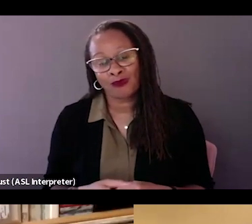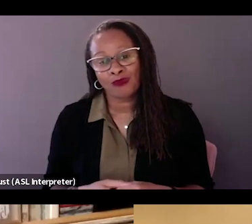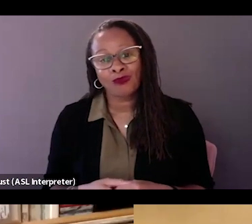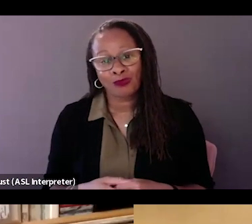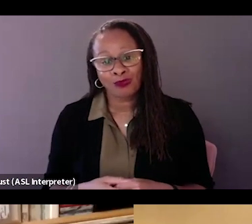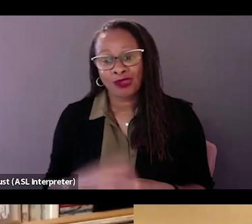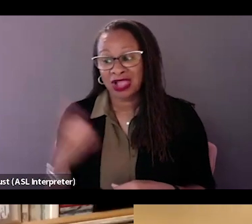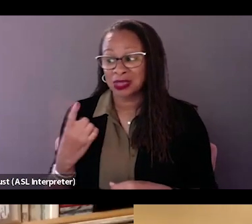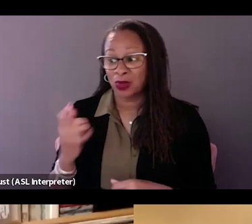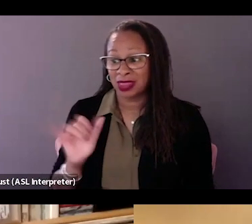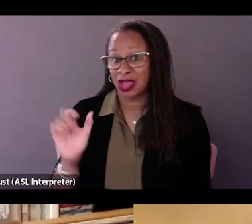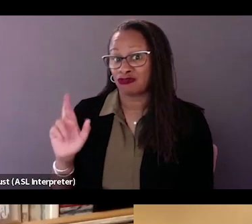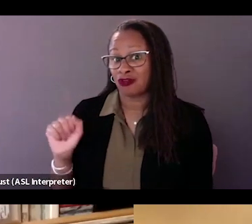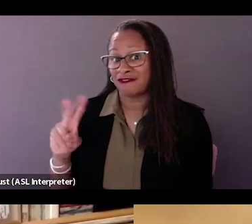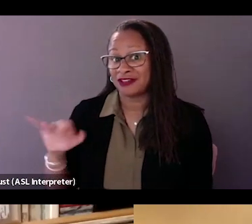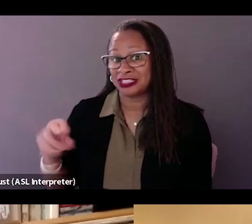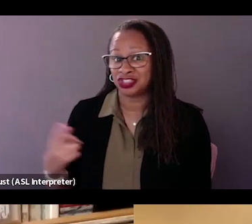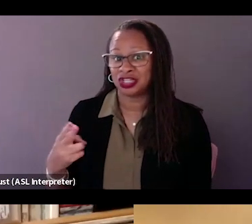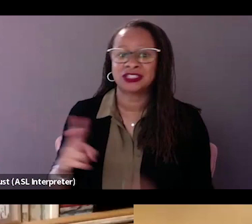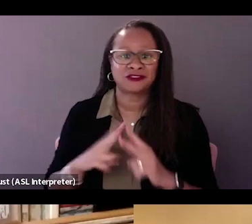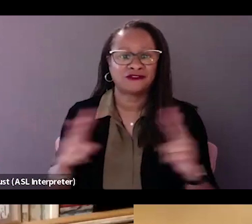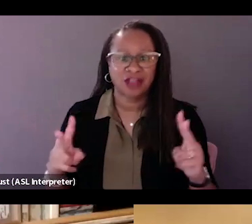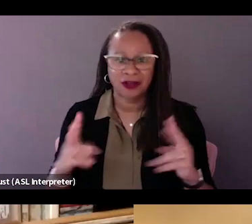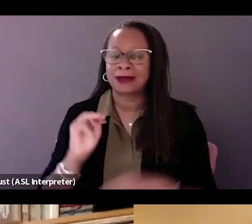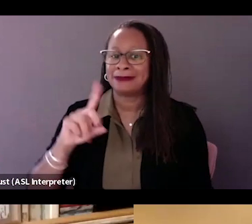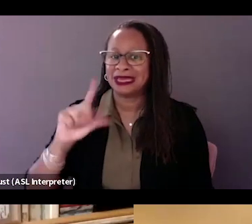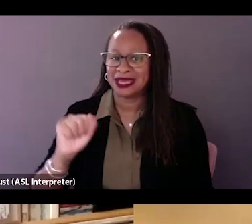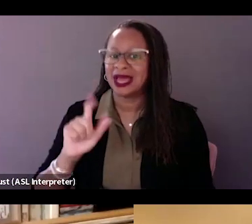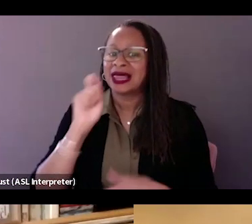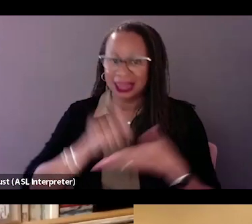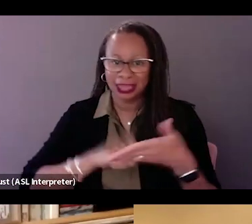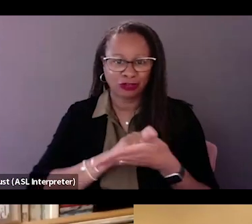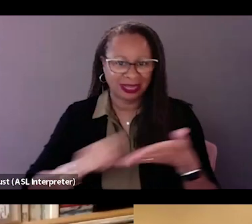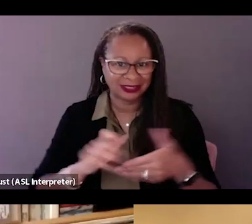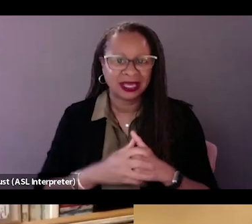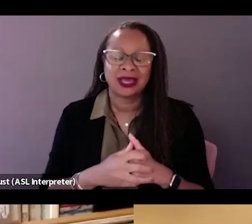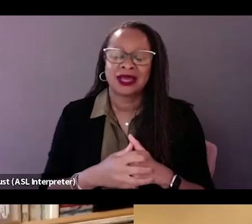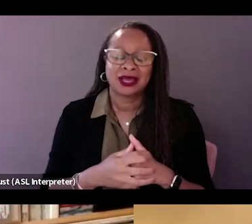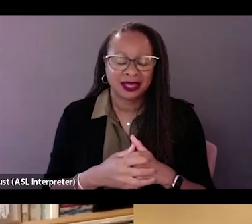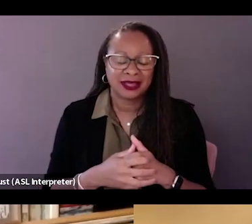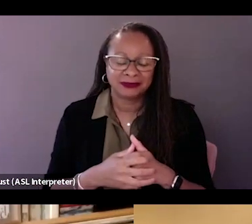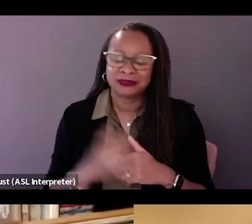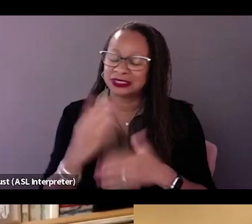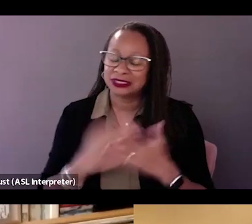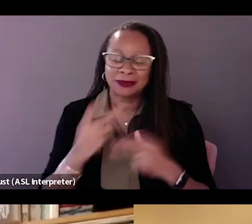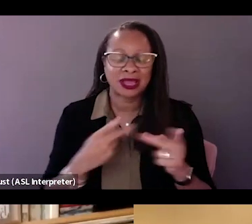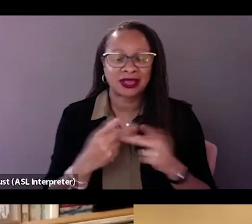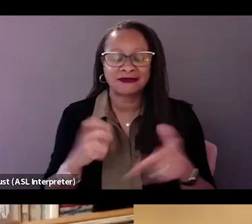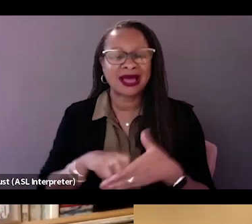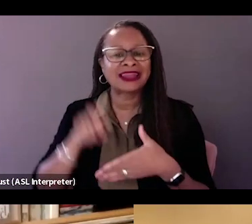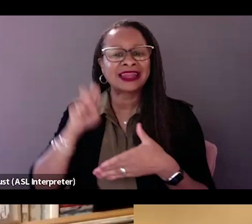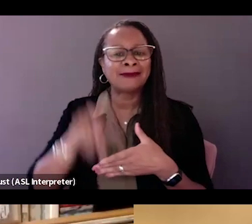somebody like Ravish, who's very, very media literate, or even within this, NDTV news organization. There is some sort of a leap of